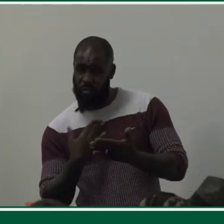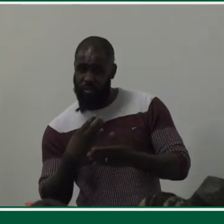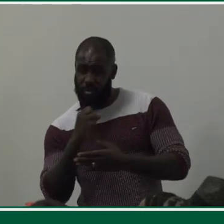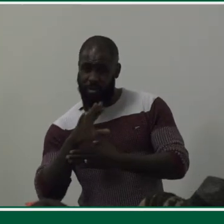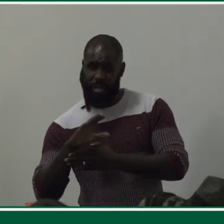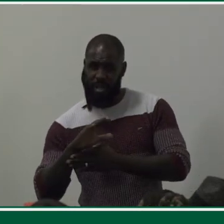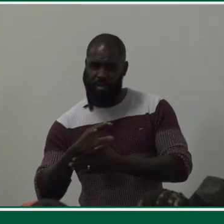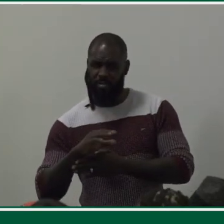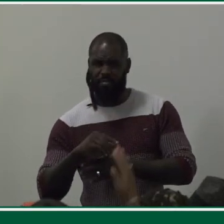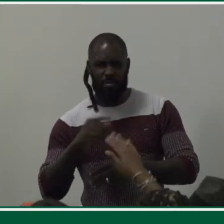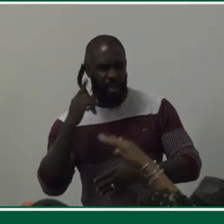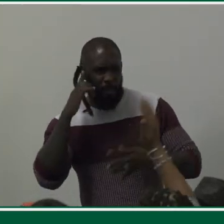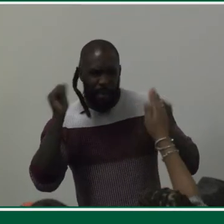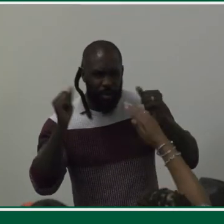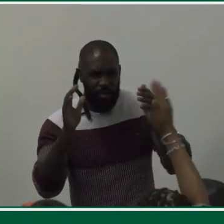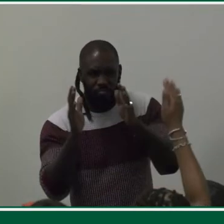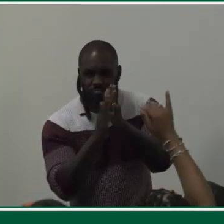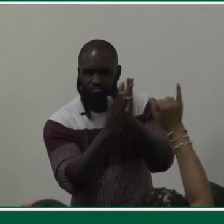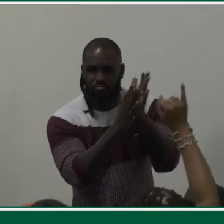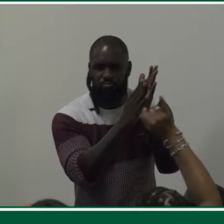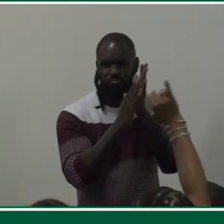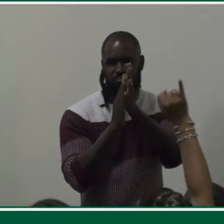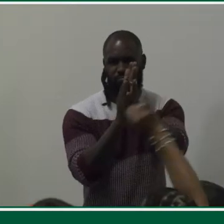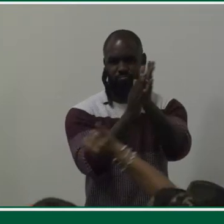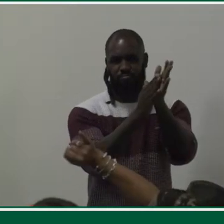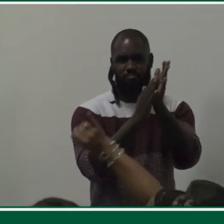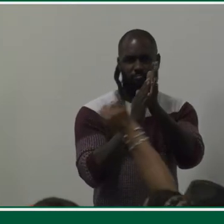can you just make some noise and see who we got in the room?